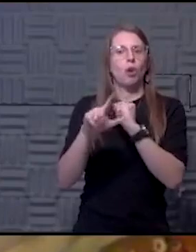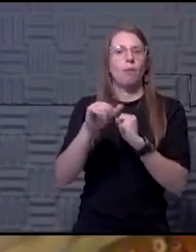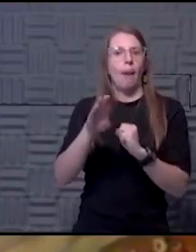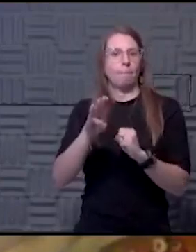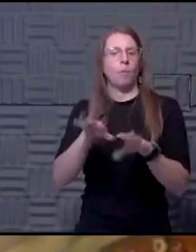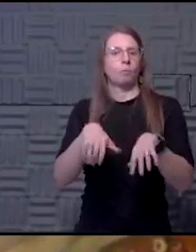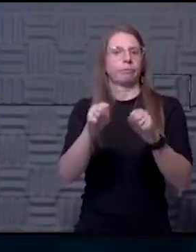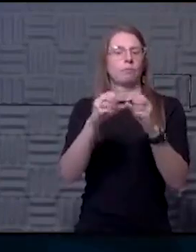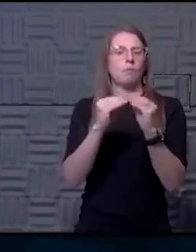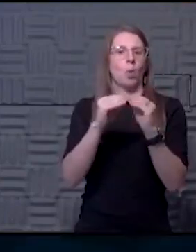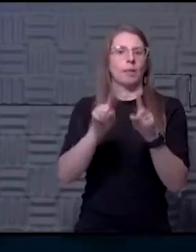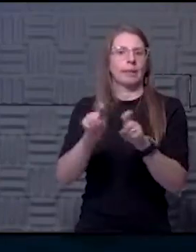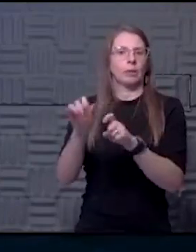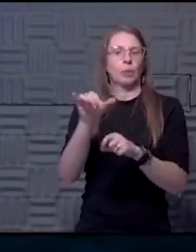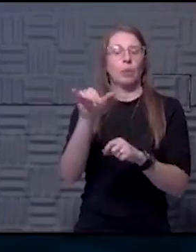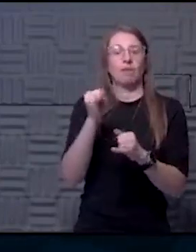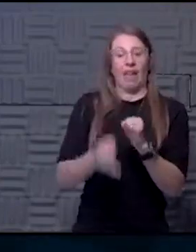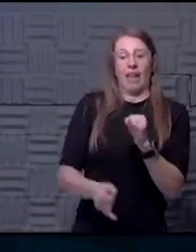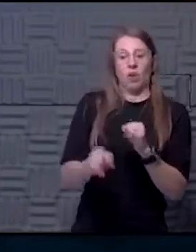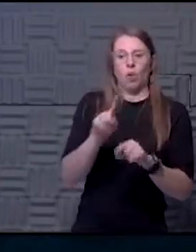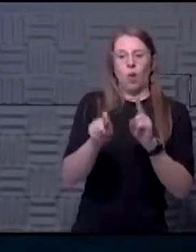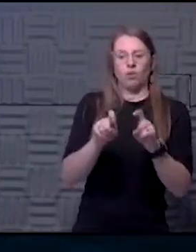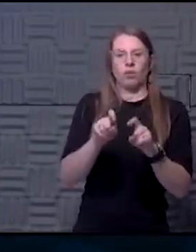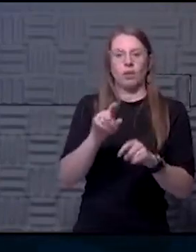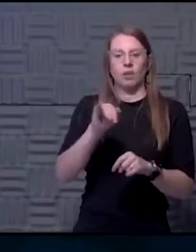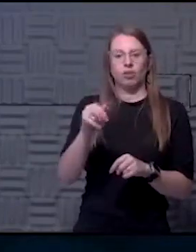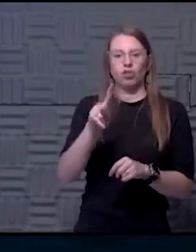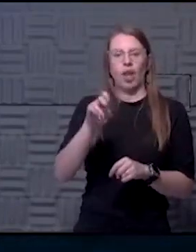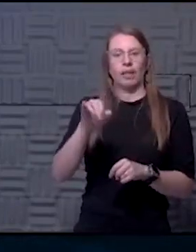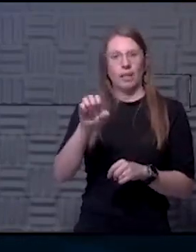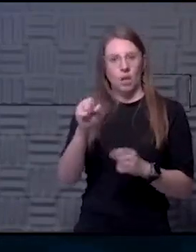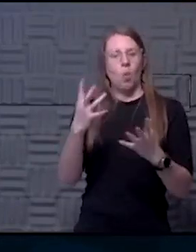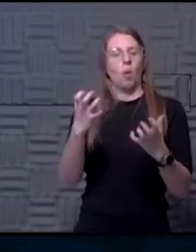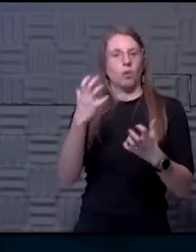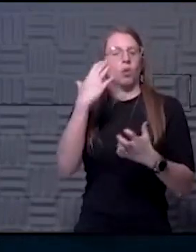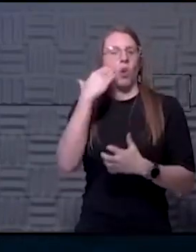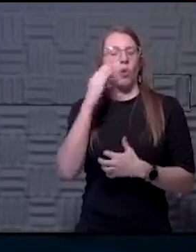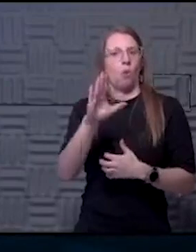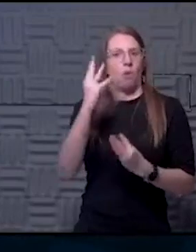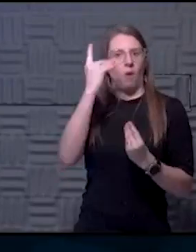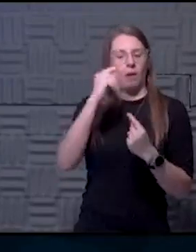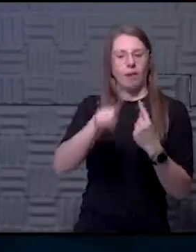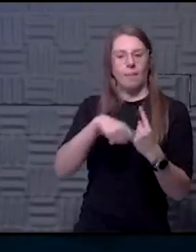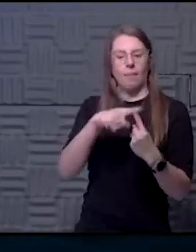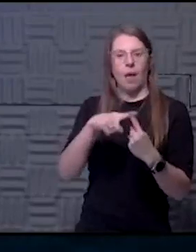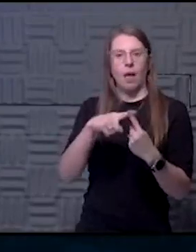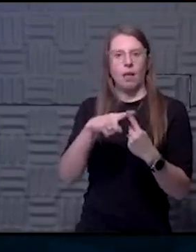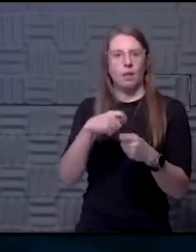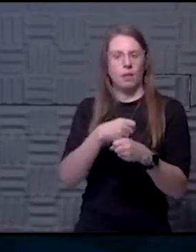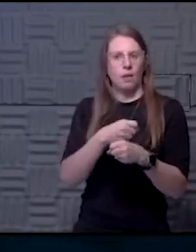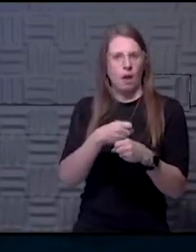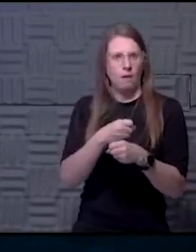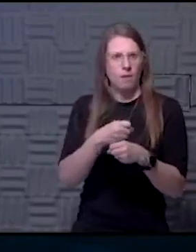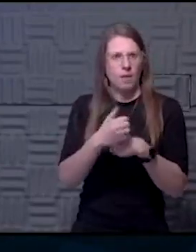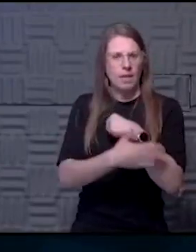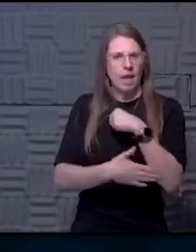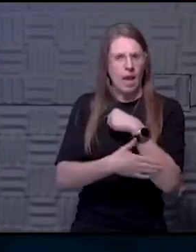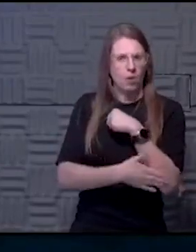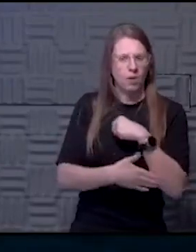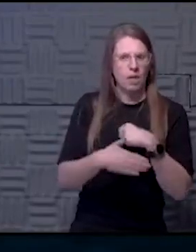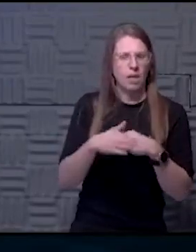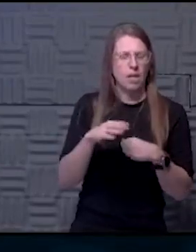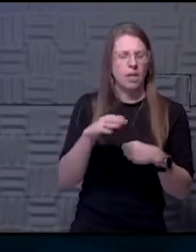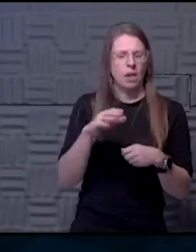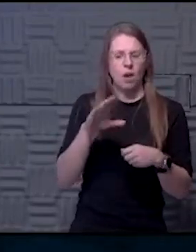more. And final questions. Jackie wants to know what your thoughts are about the Coffee County nurses who didn't want to